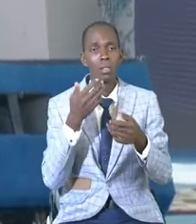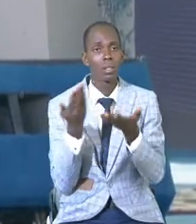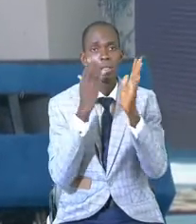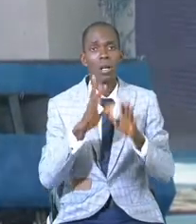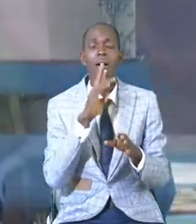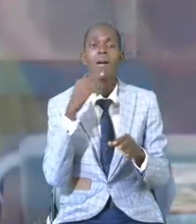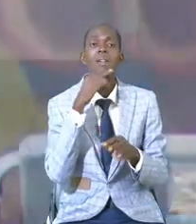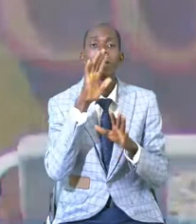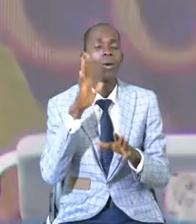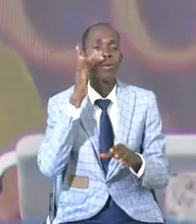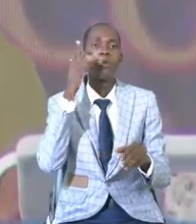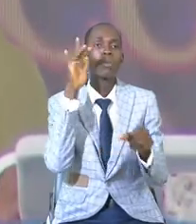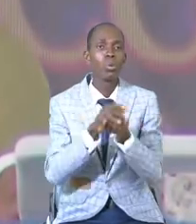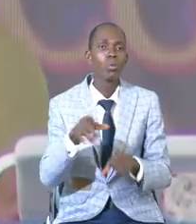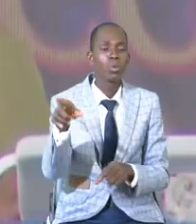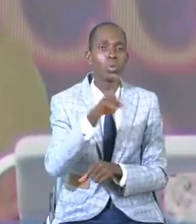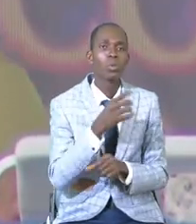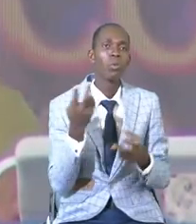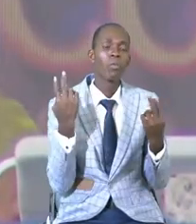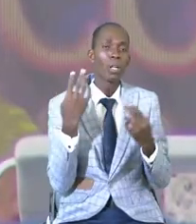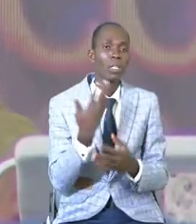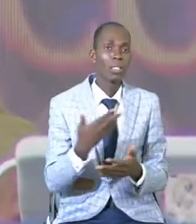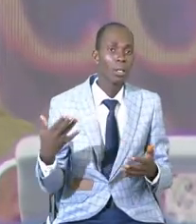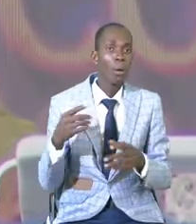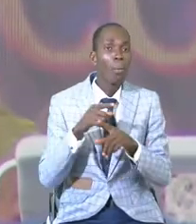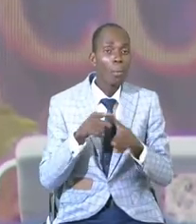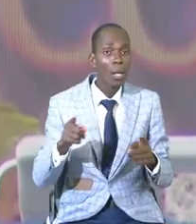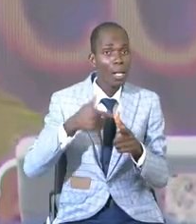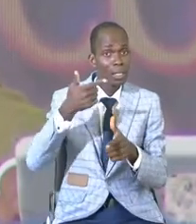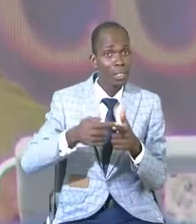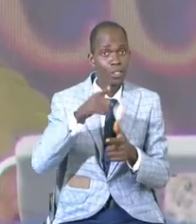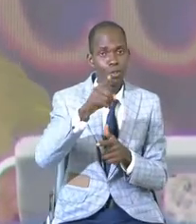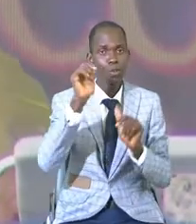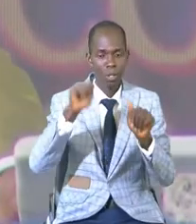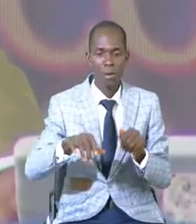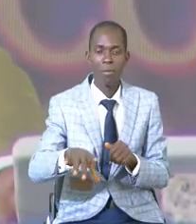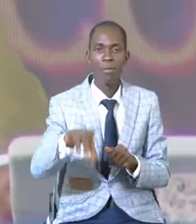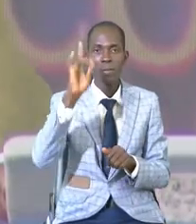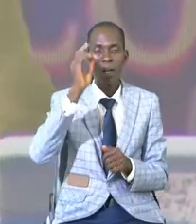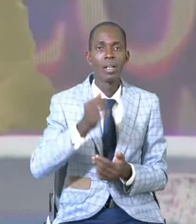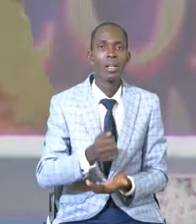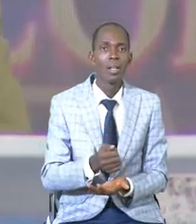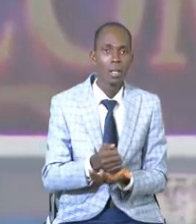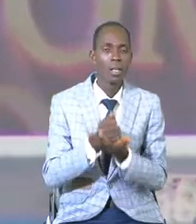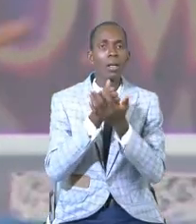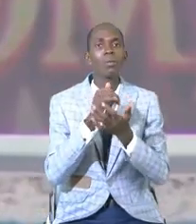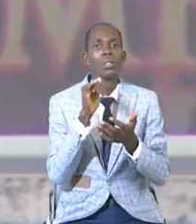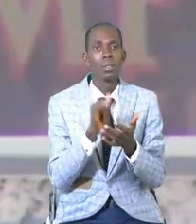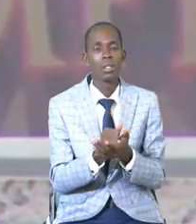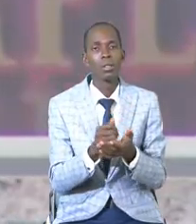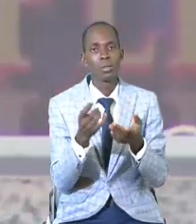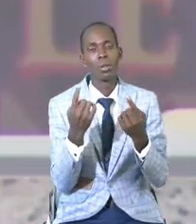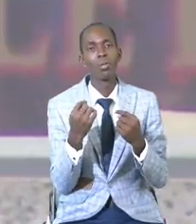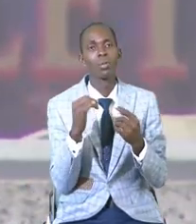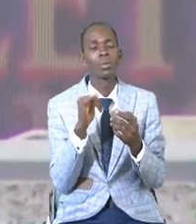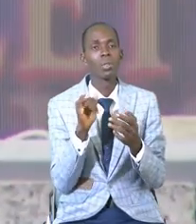sky is the limit, but then you'll find hell becomes the limit at last. That's the